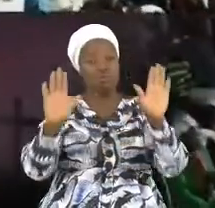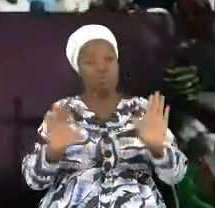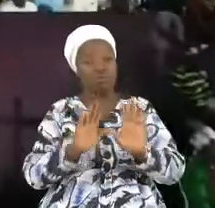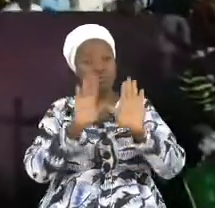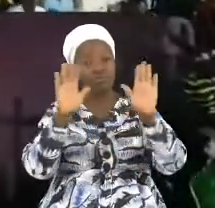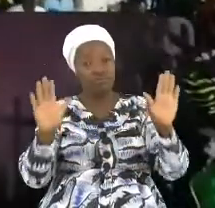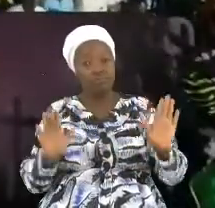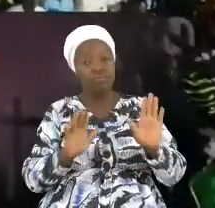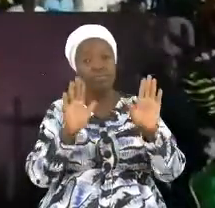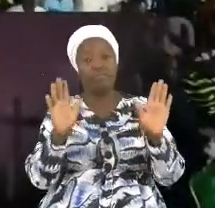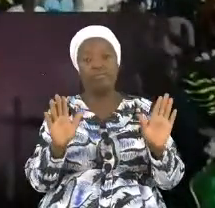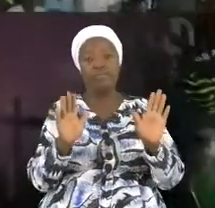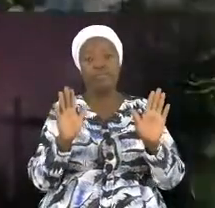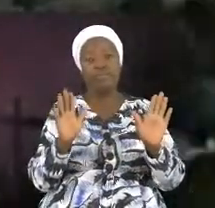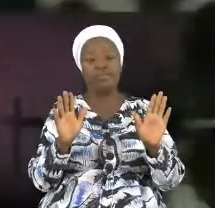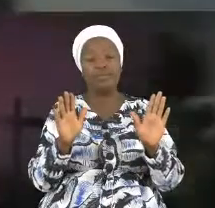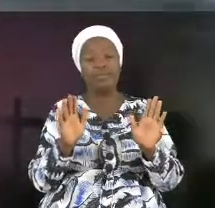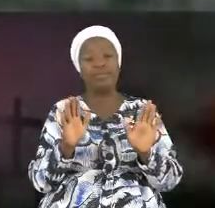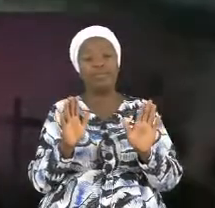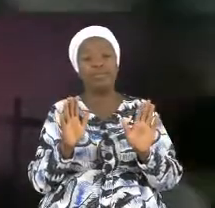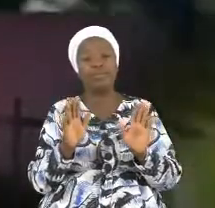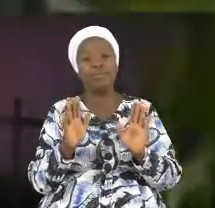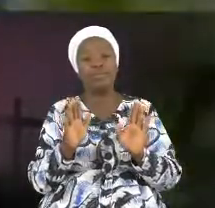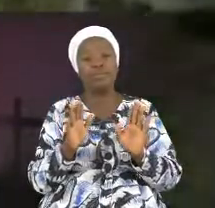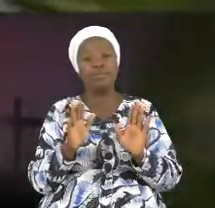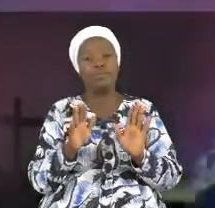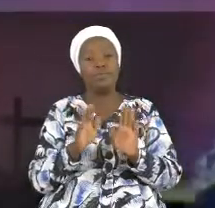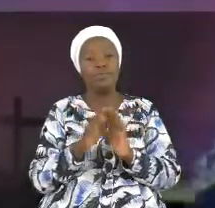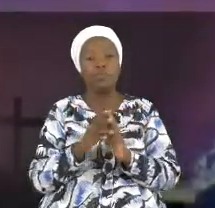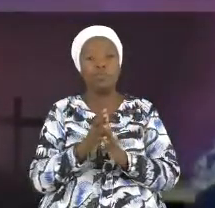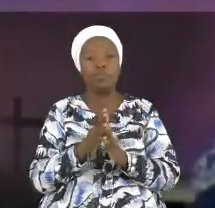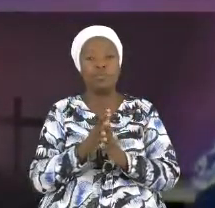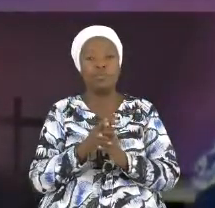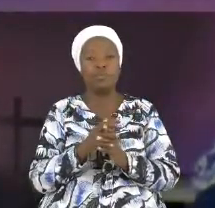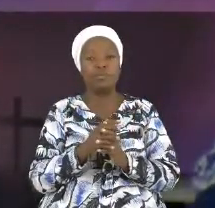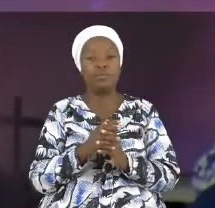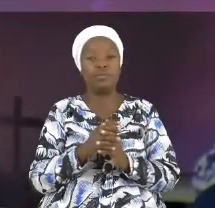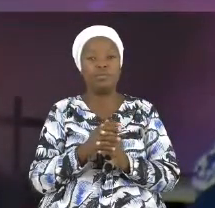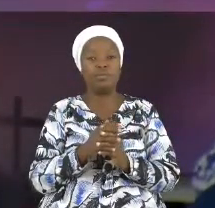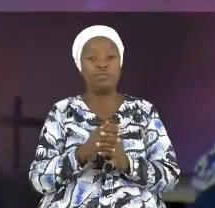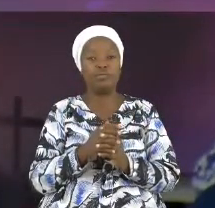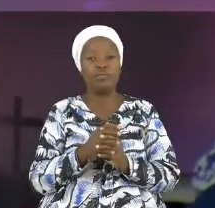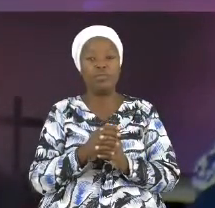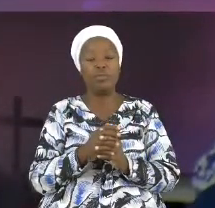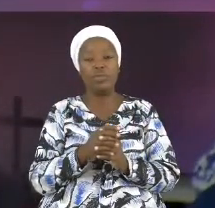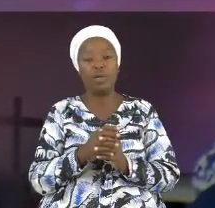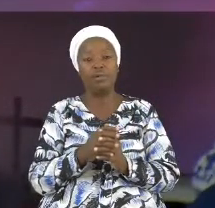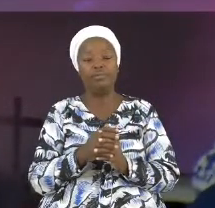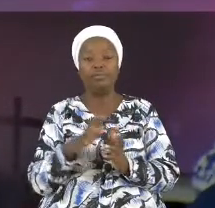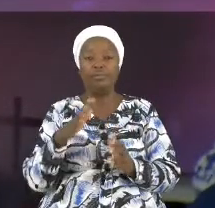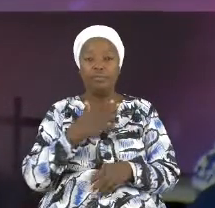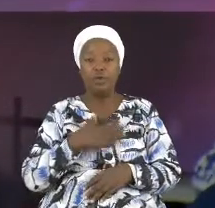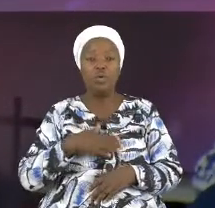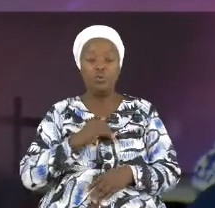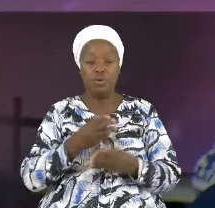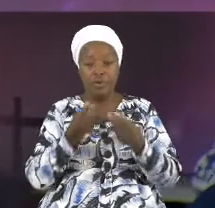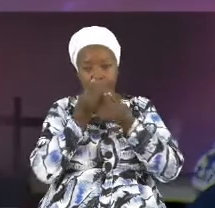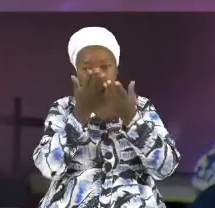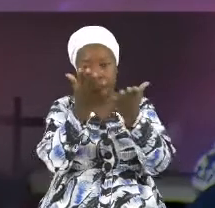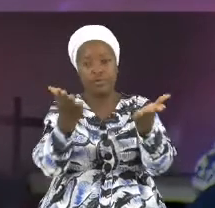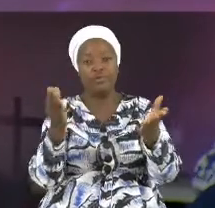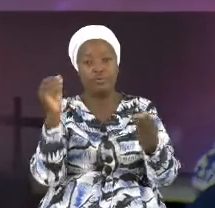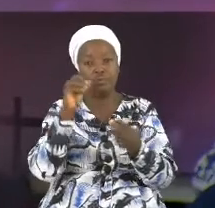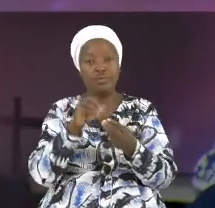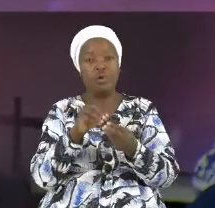that day, 2022. More details about this will be sent to you.